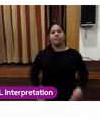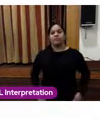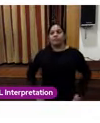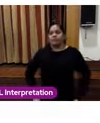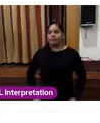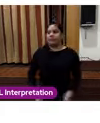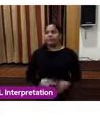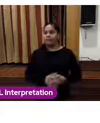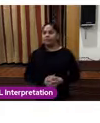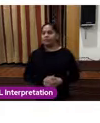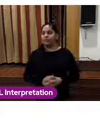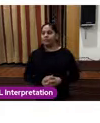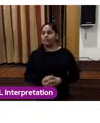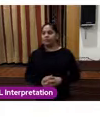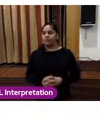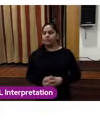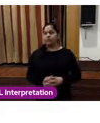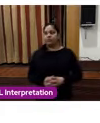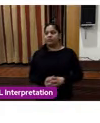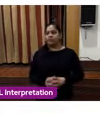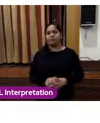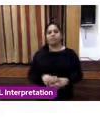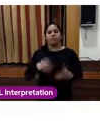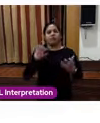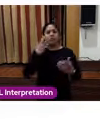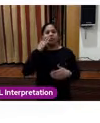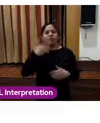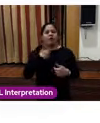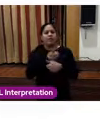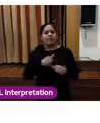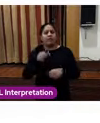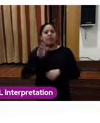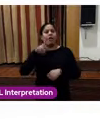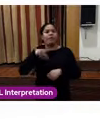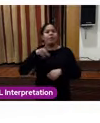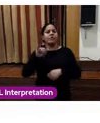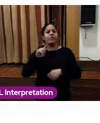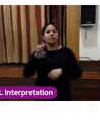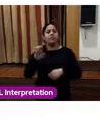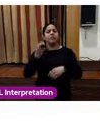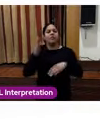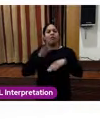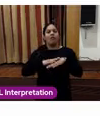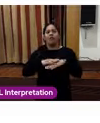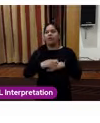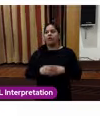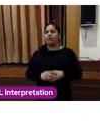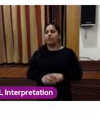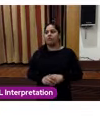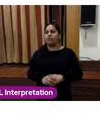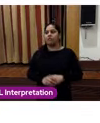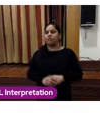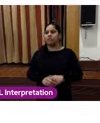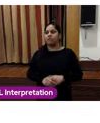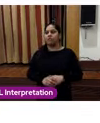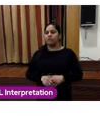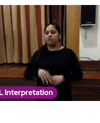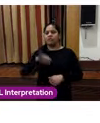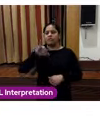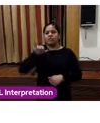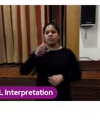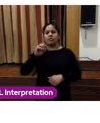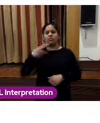I just have a wanted to see if there's any updates for the community on the John Lewis Right to Act, which has passed the House